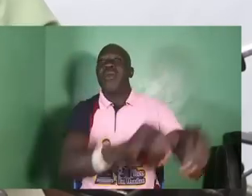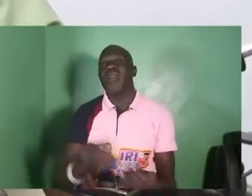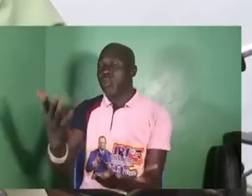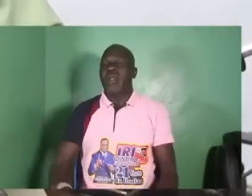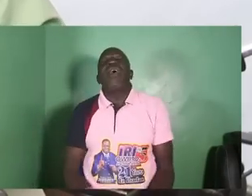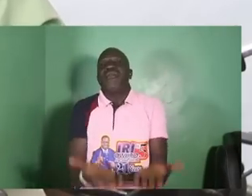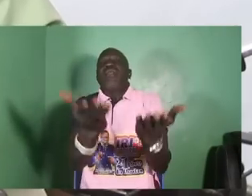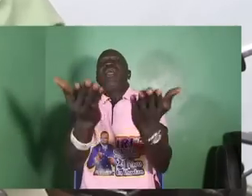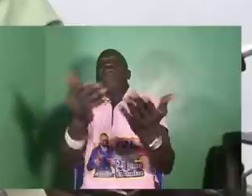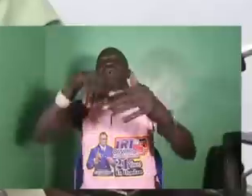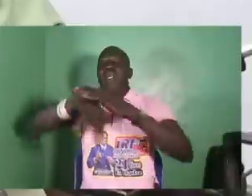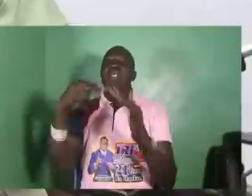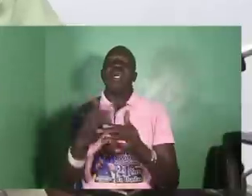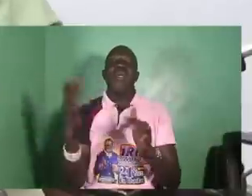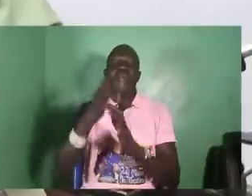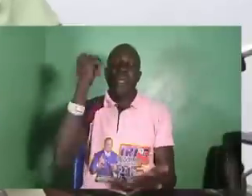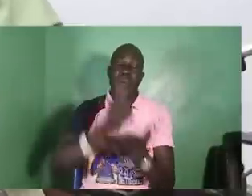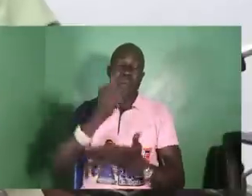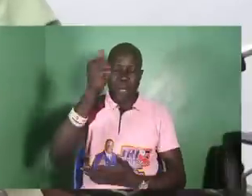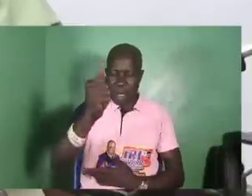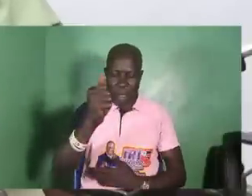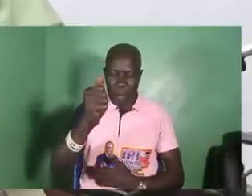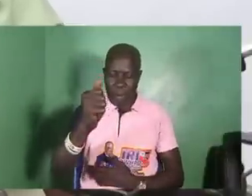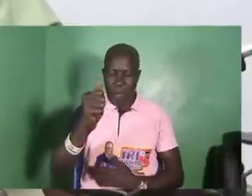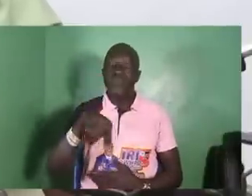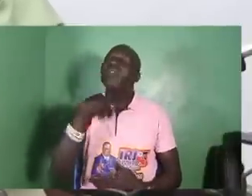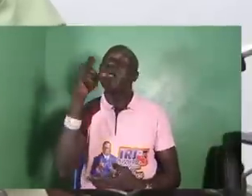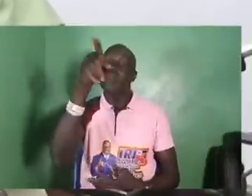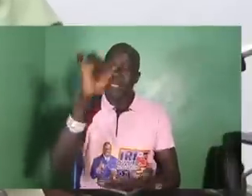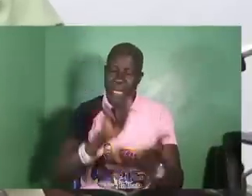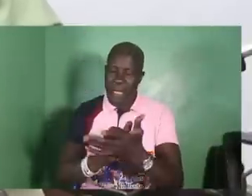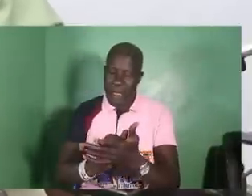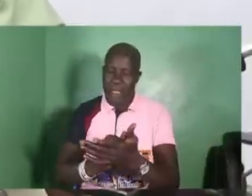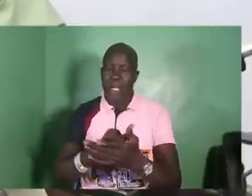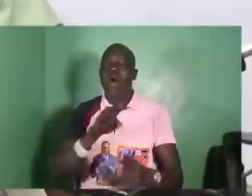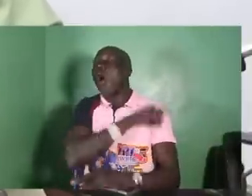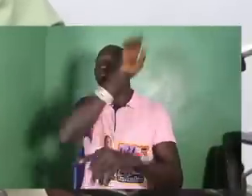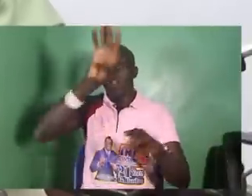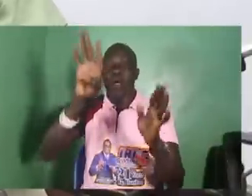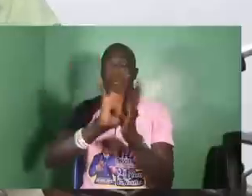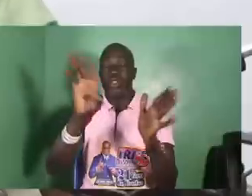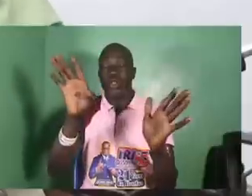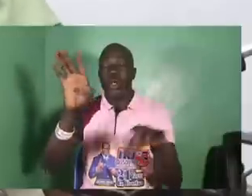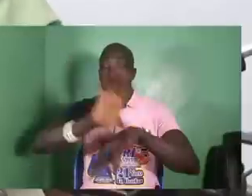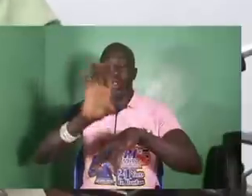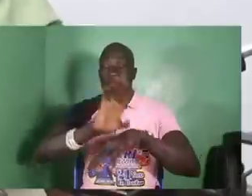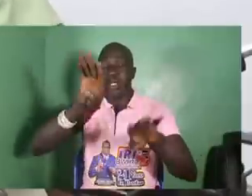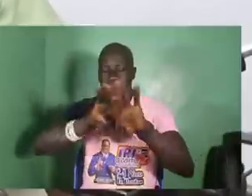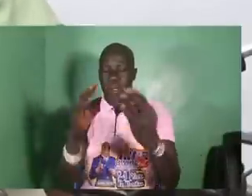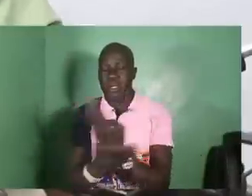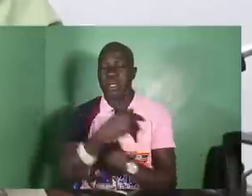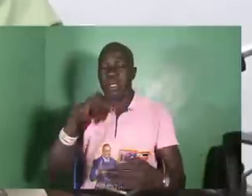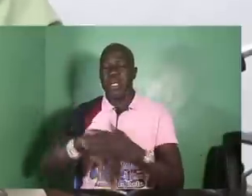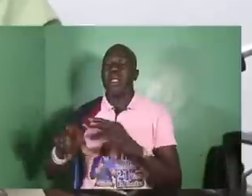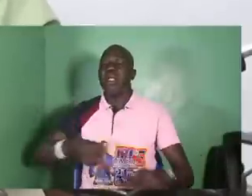dide. Amen. In the name of Jesus. Amen. So fun pe. I've told you before. Gbo church so wa leko. Pata. Ne pade